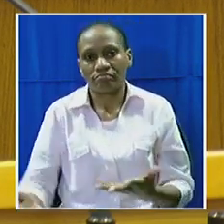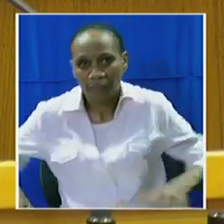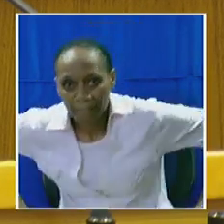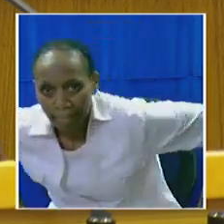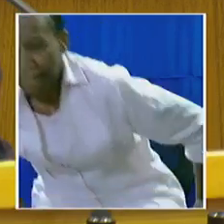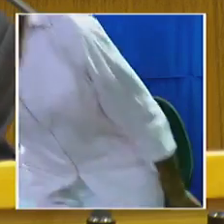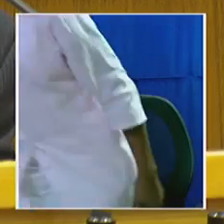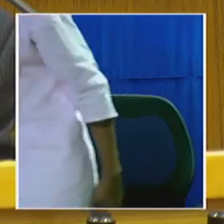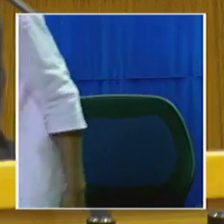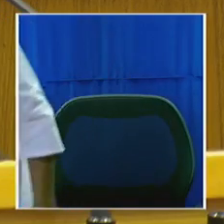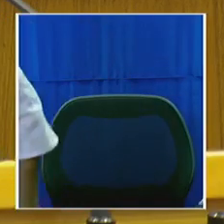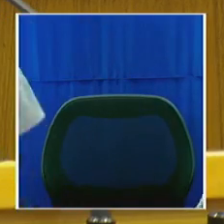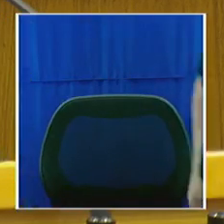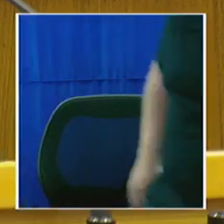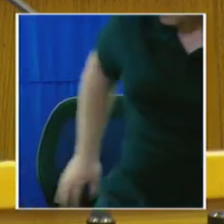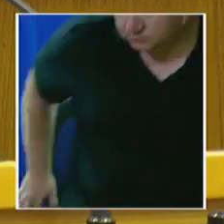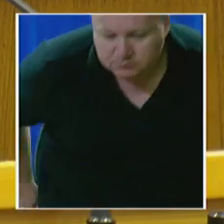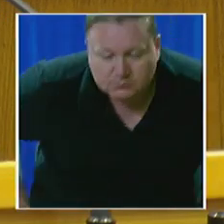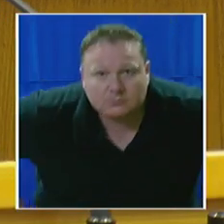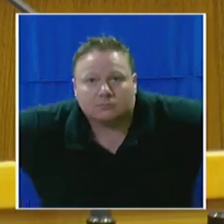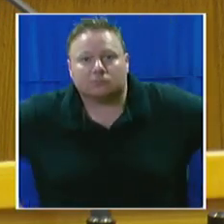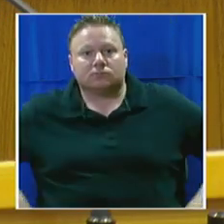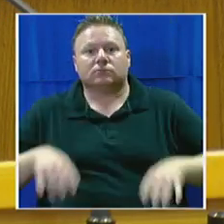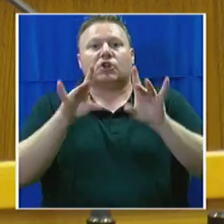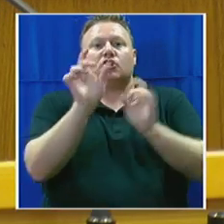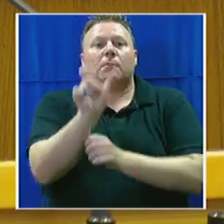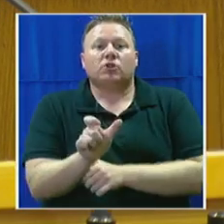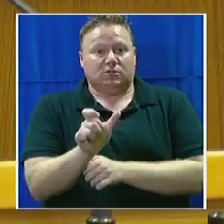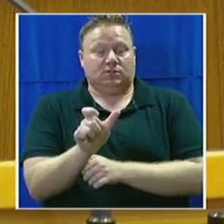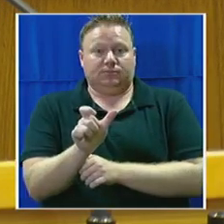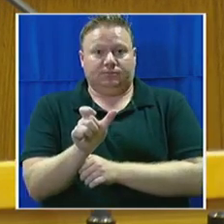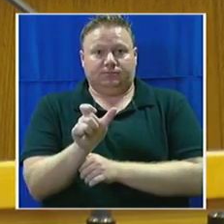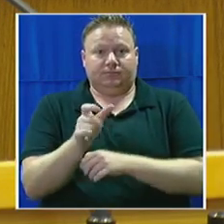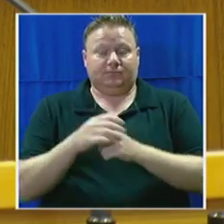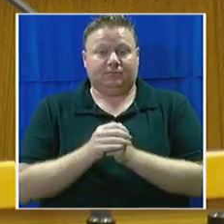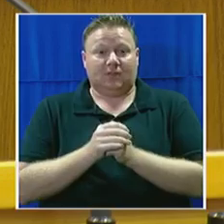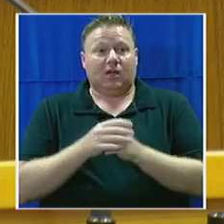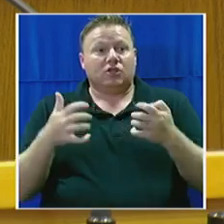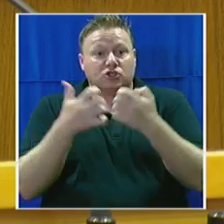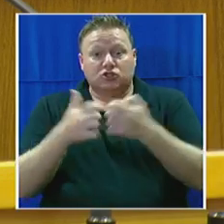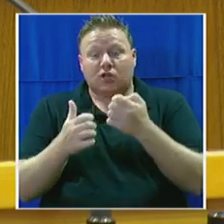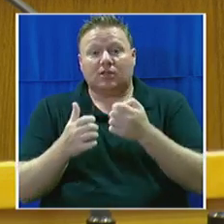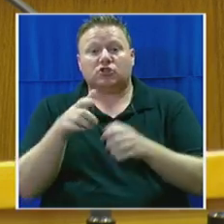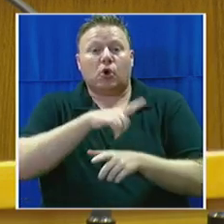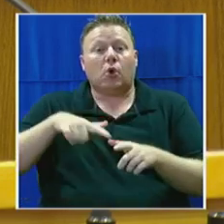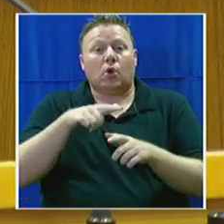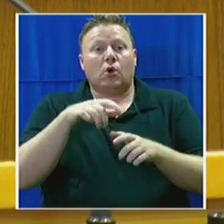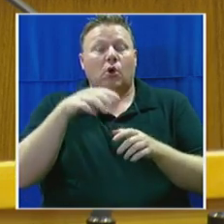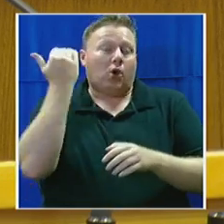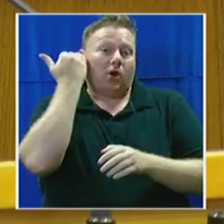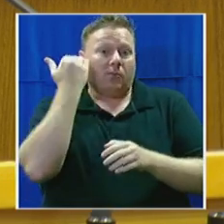the challenges faced by local government will indeed be defeated in a matter of